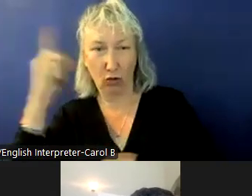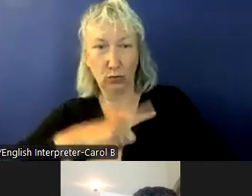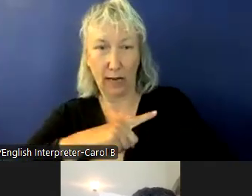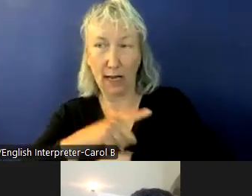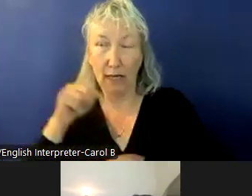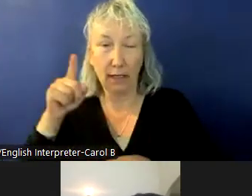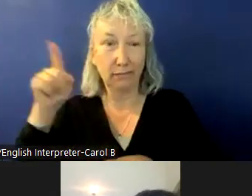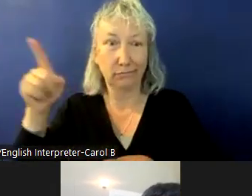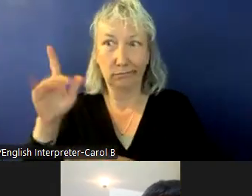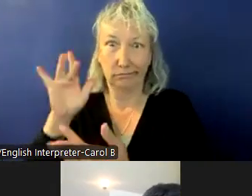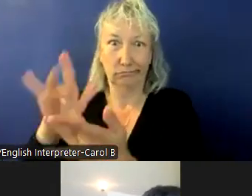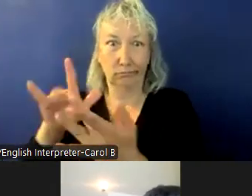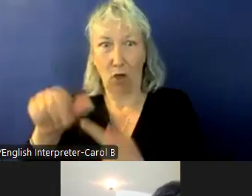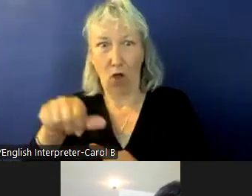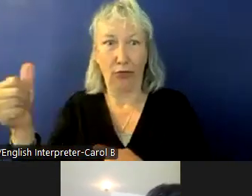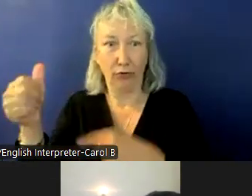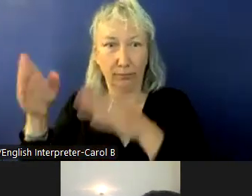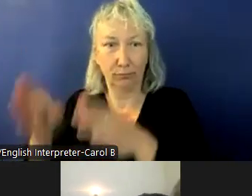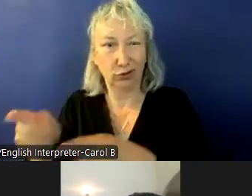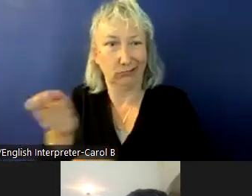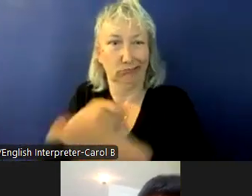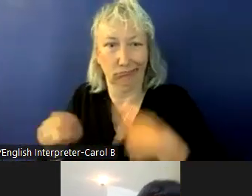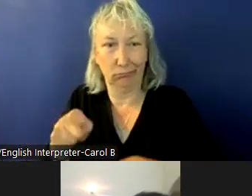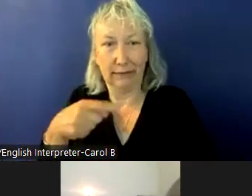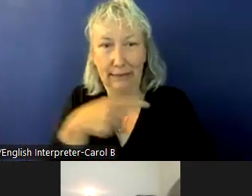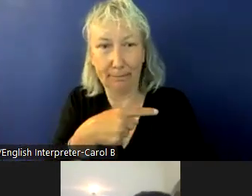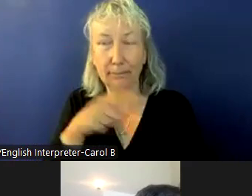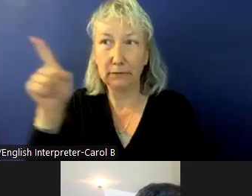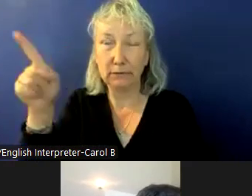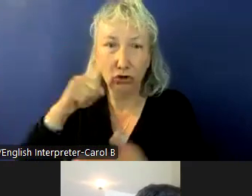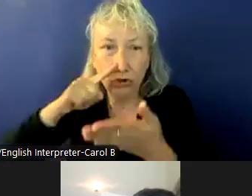our captioner is at. Excellent.